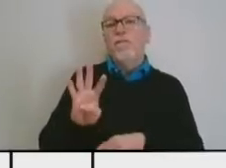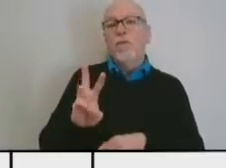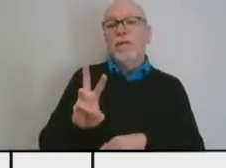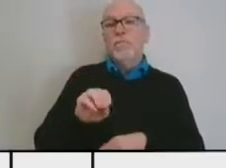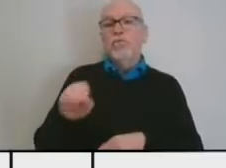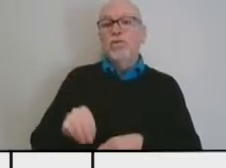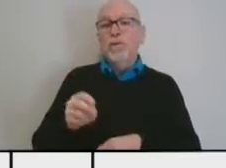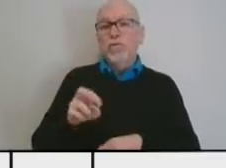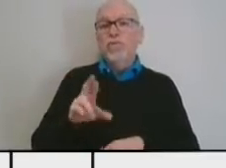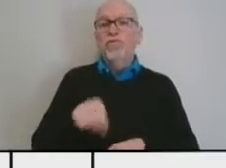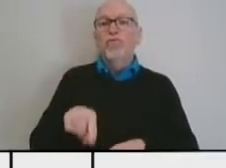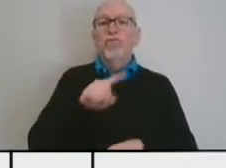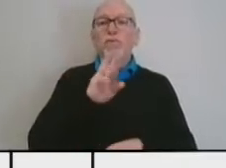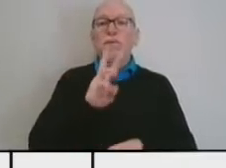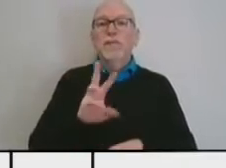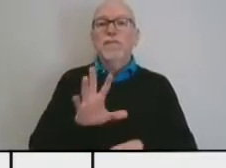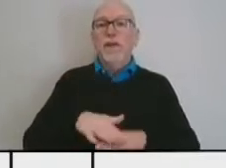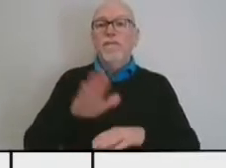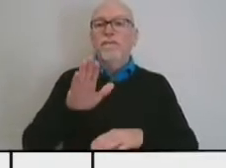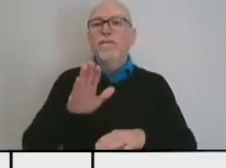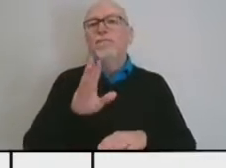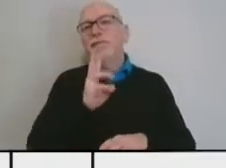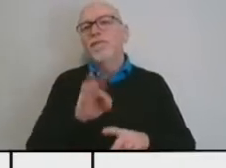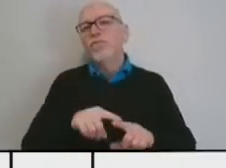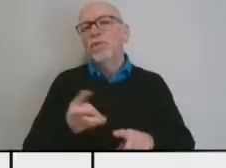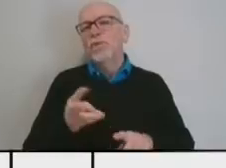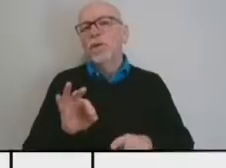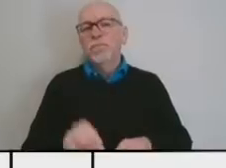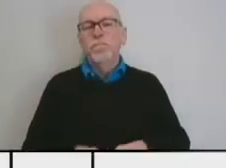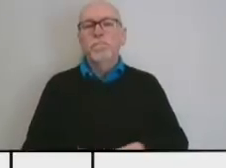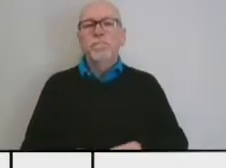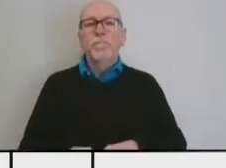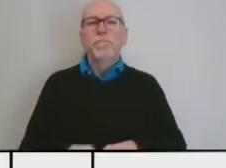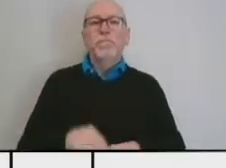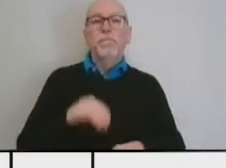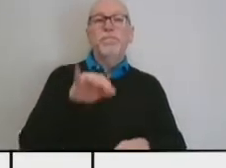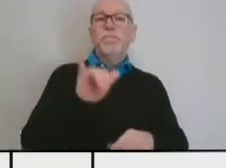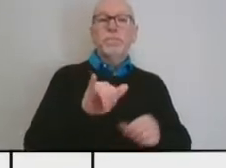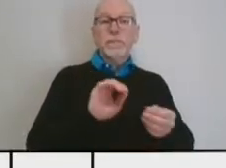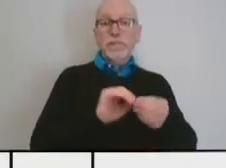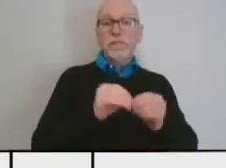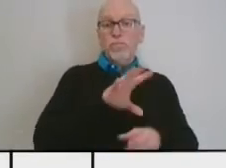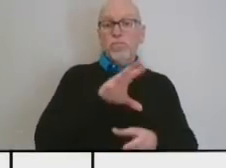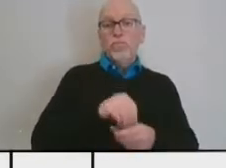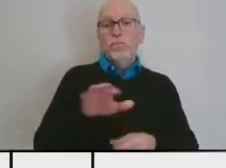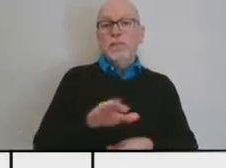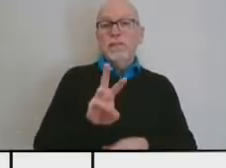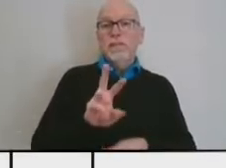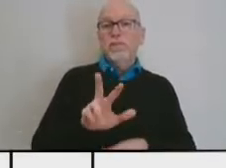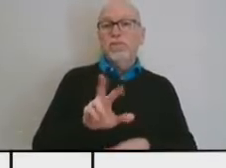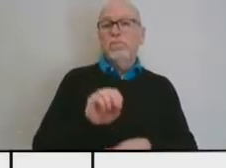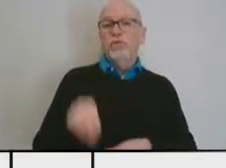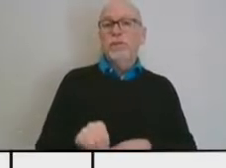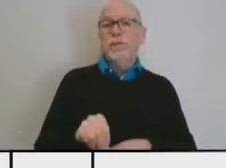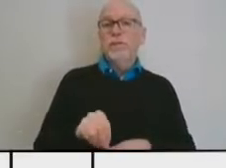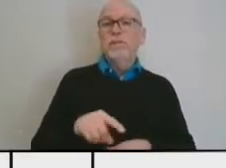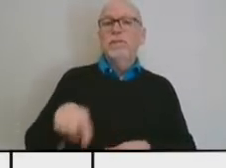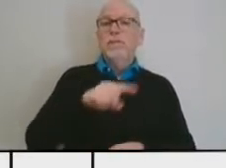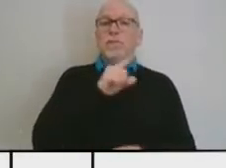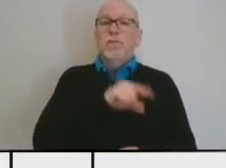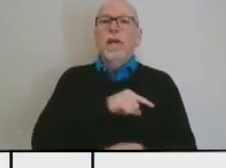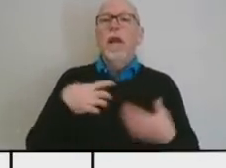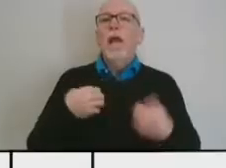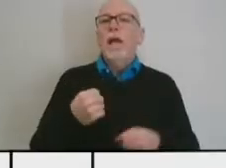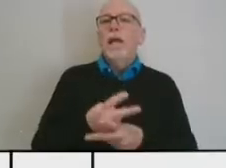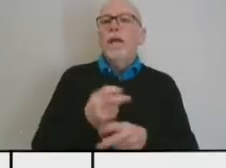of Hoosiers ages 65 to 69. This number also includes about 63% of eligible healthcare